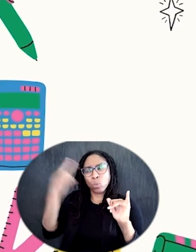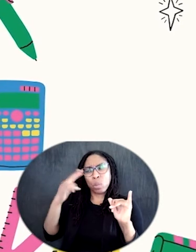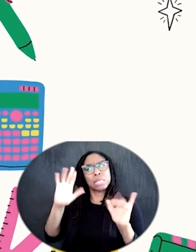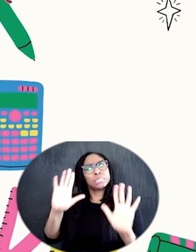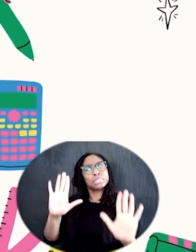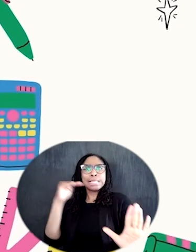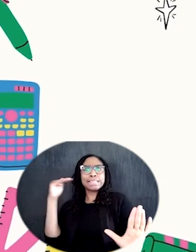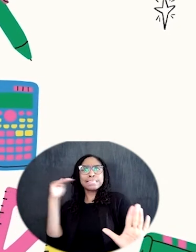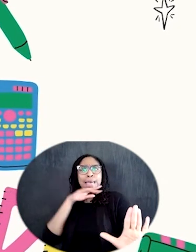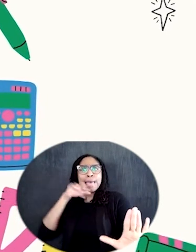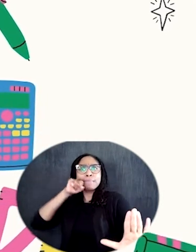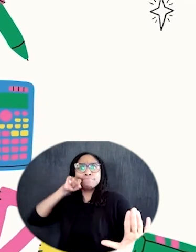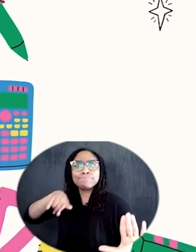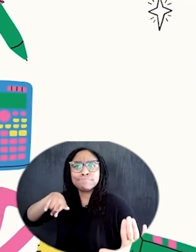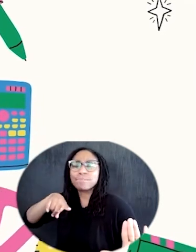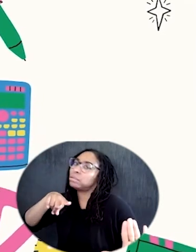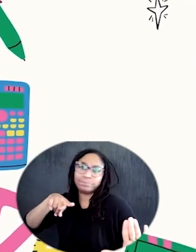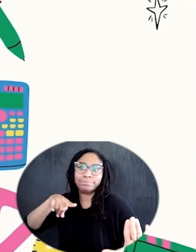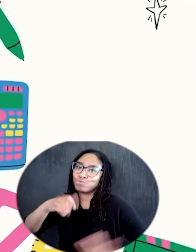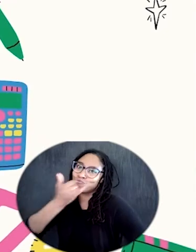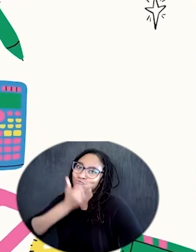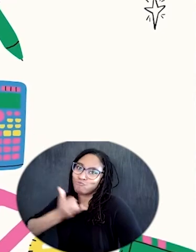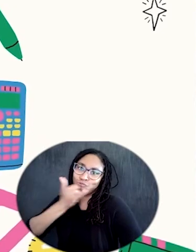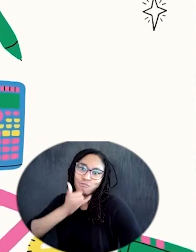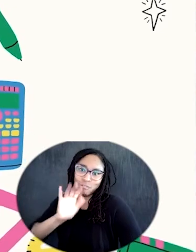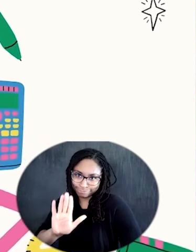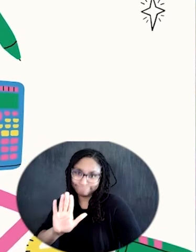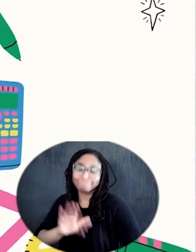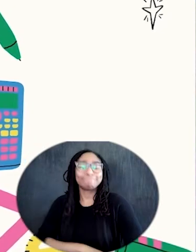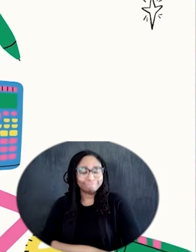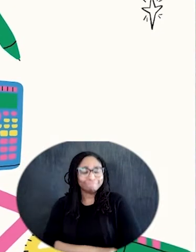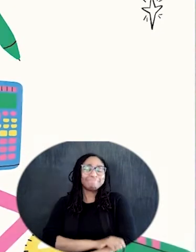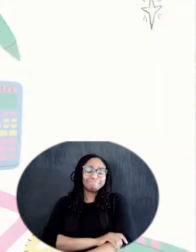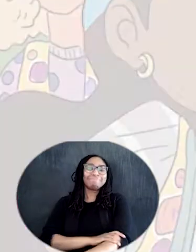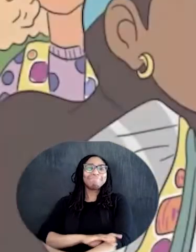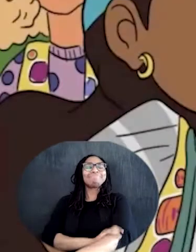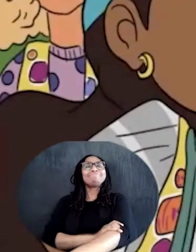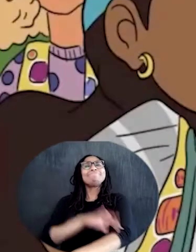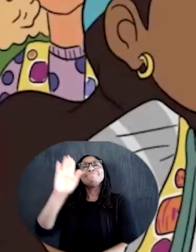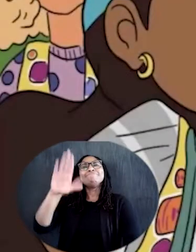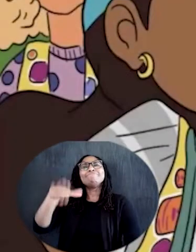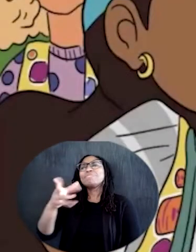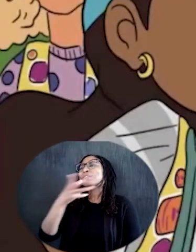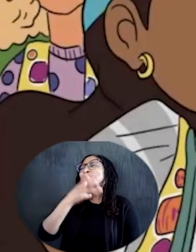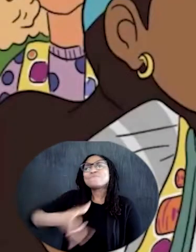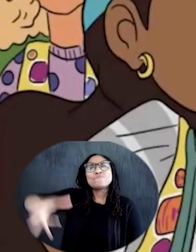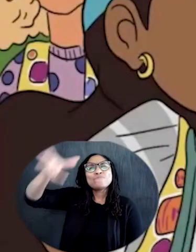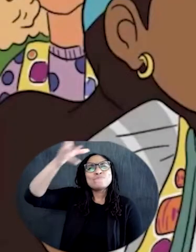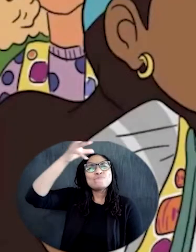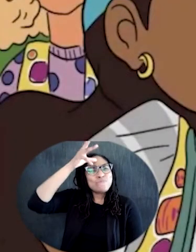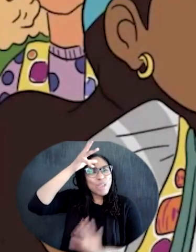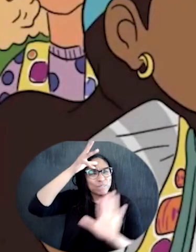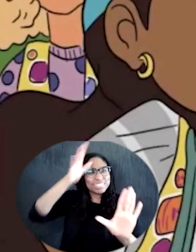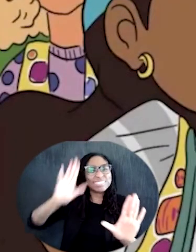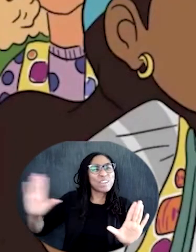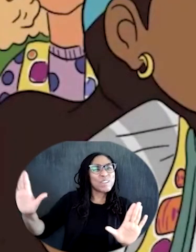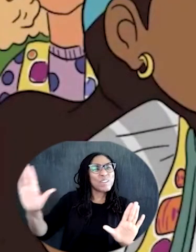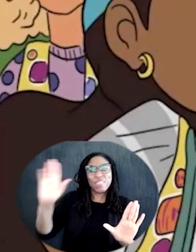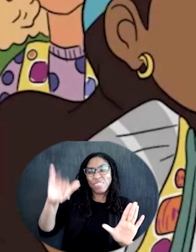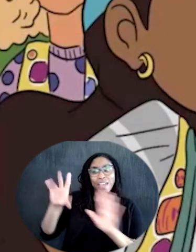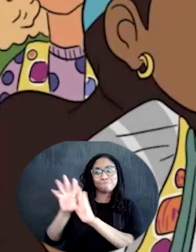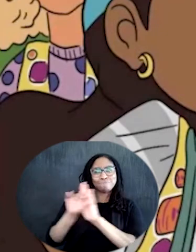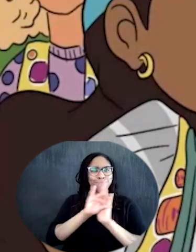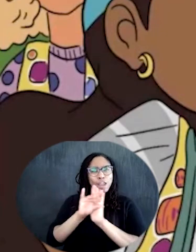realizing that telling a lie is not the answer. Parents, please share